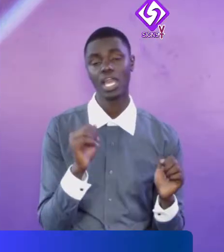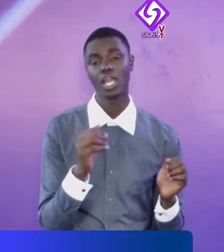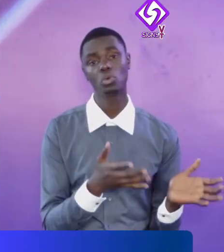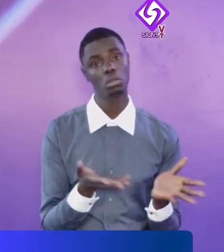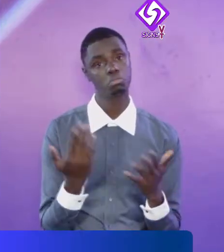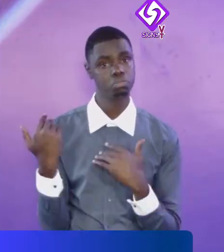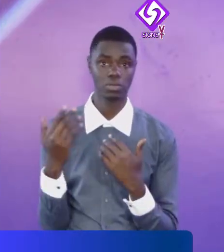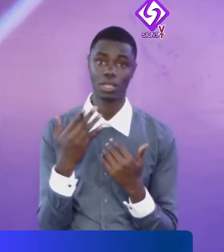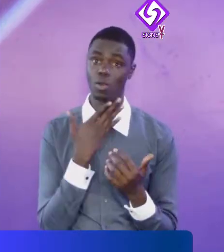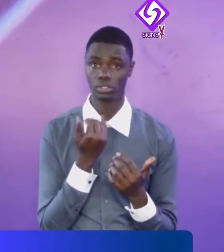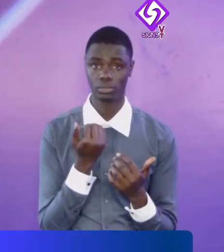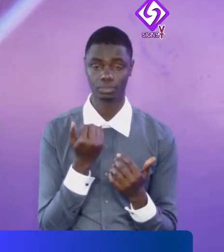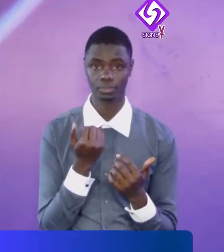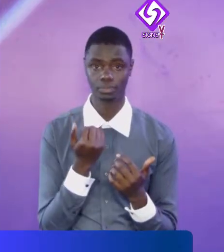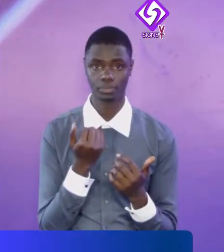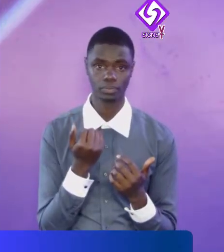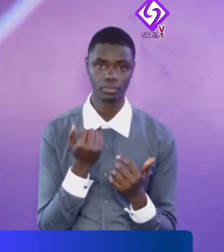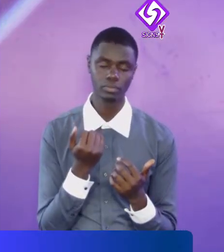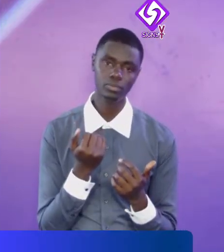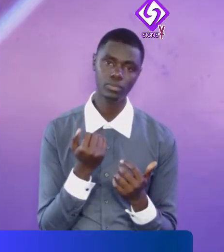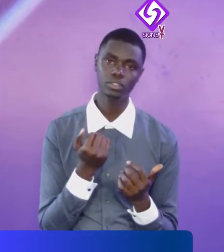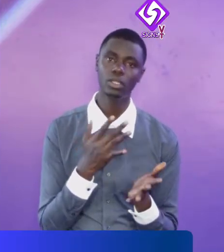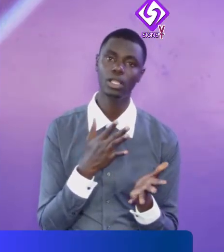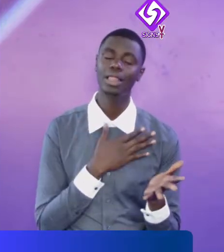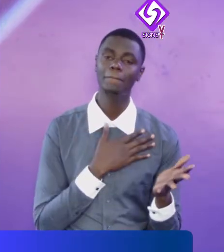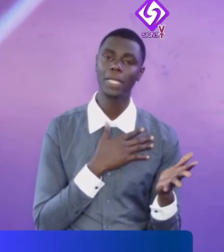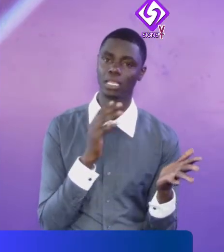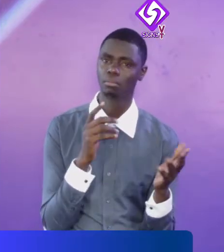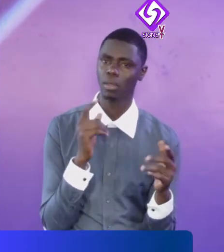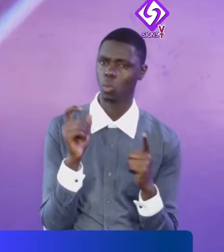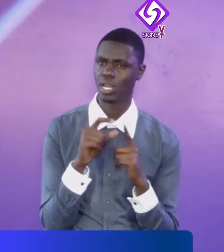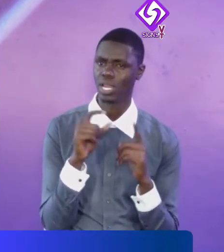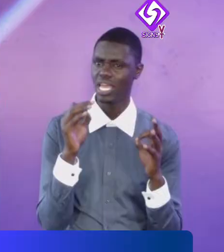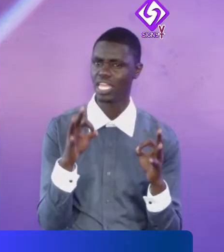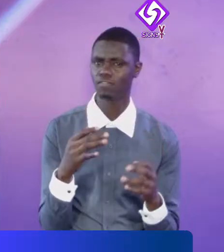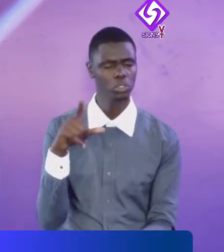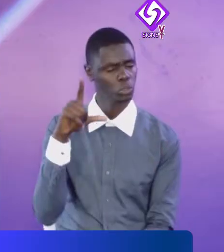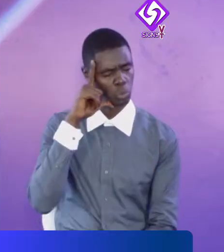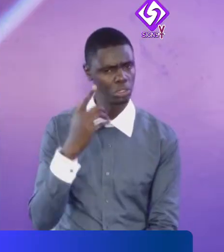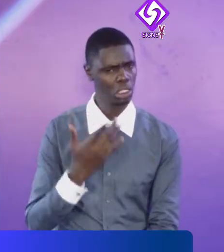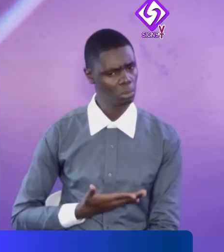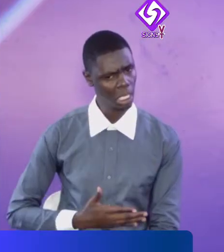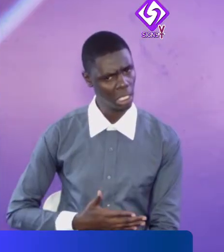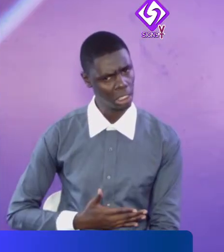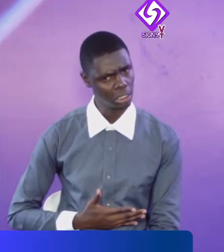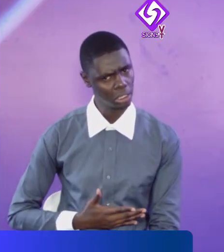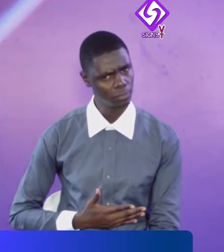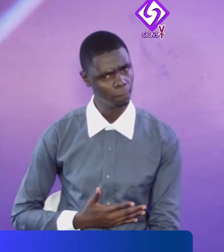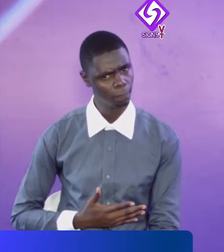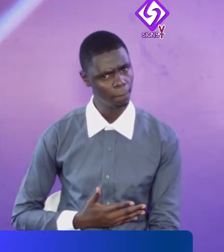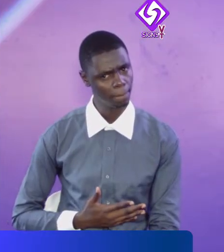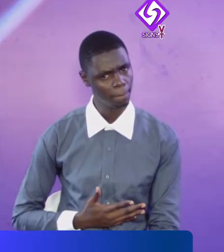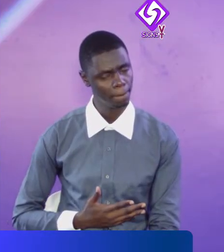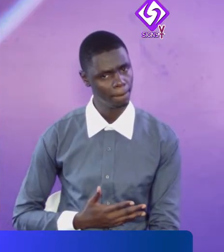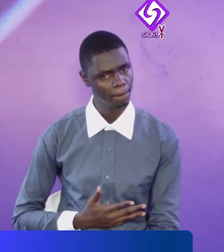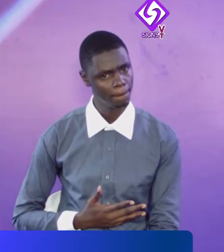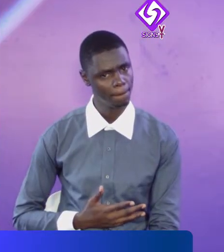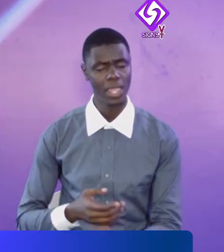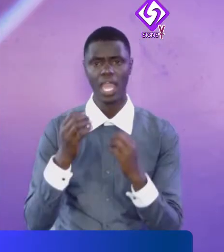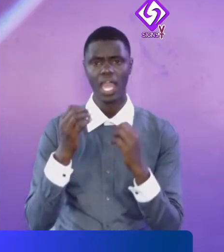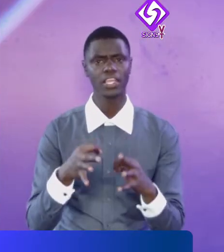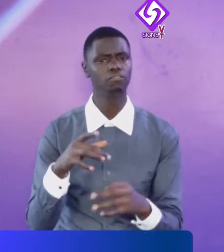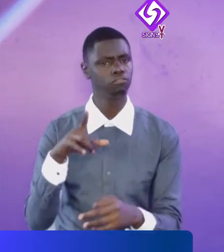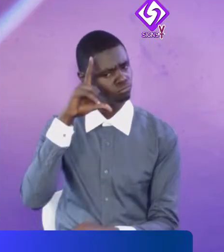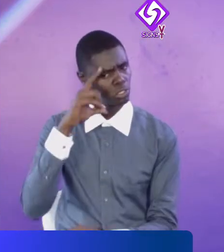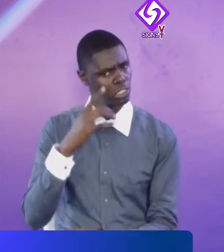endeavors. But this is my closing remark, Prof. Yes. Kama ulilala njaa, Yes. Kama ulilala